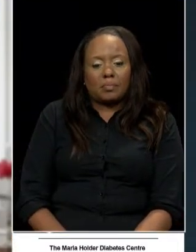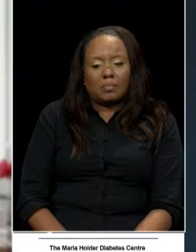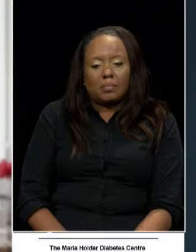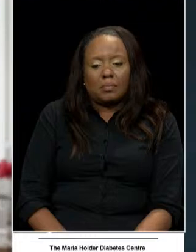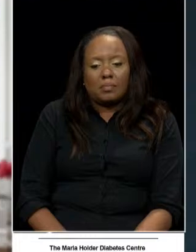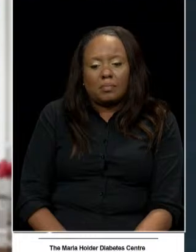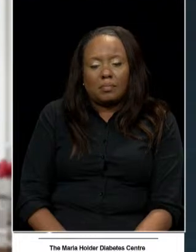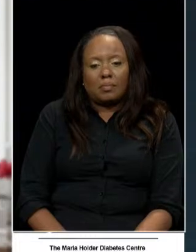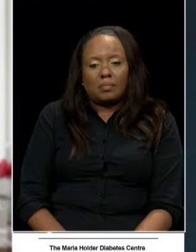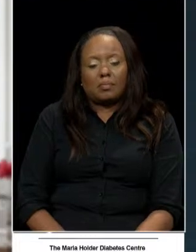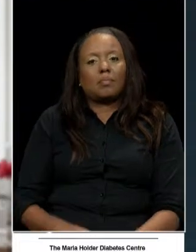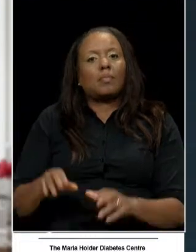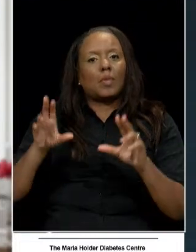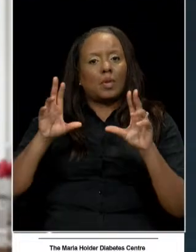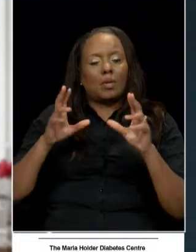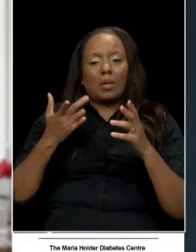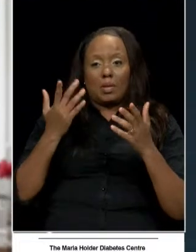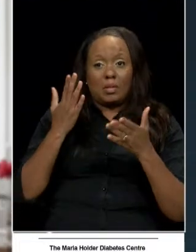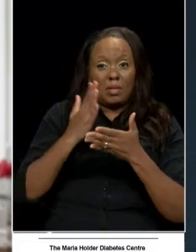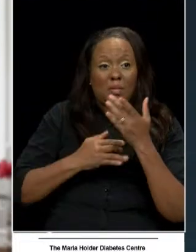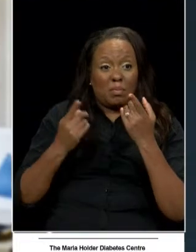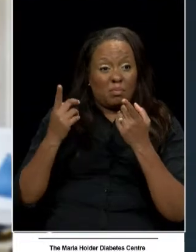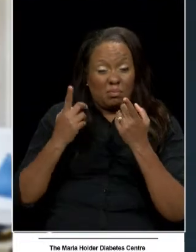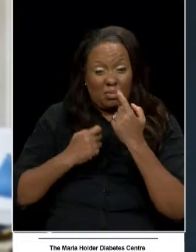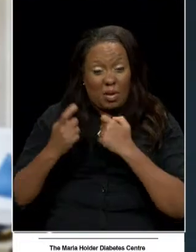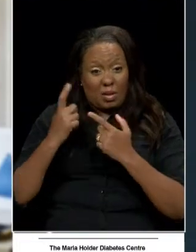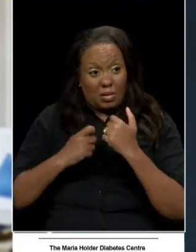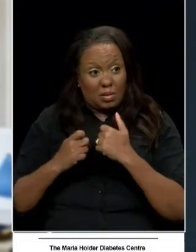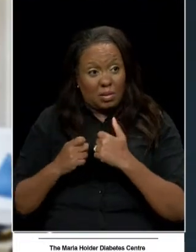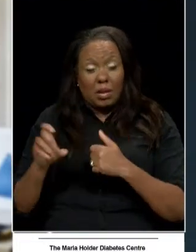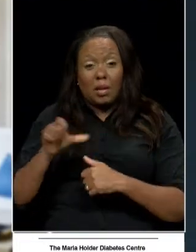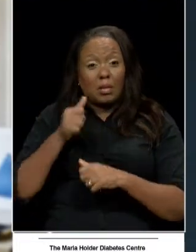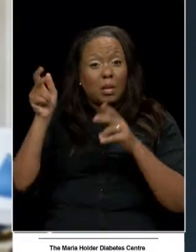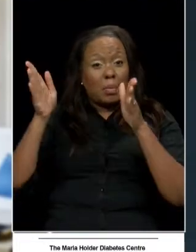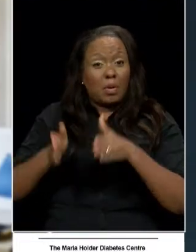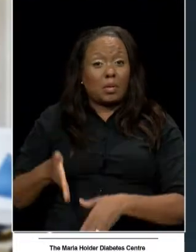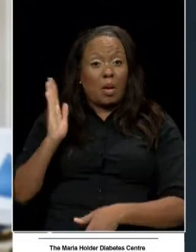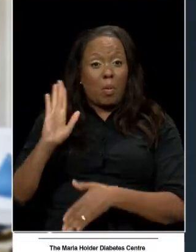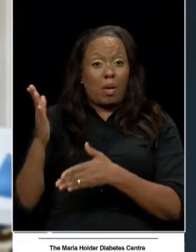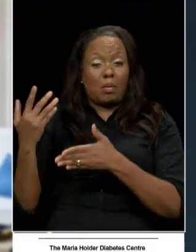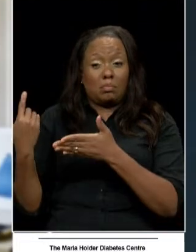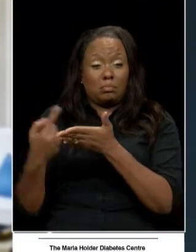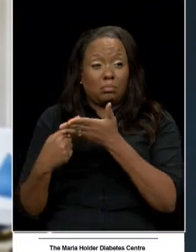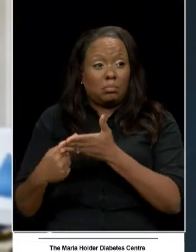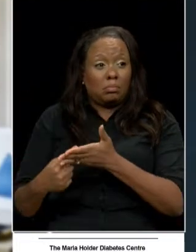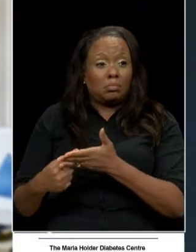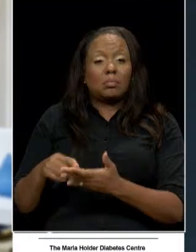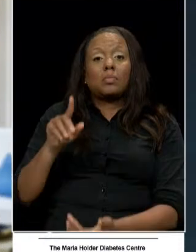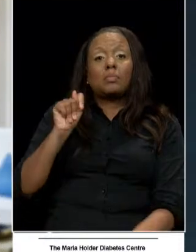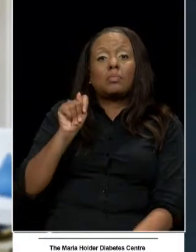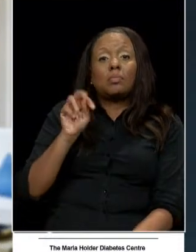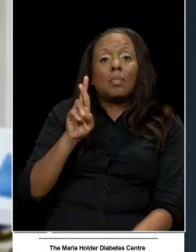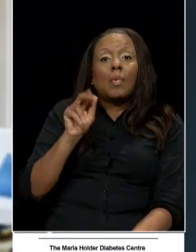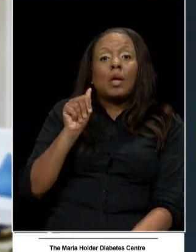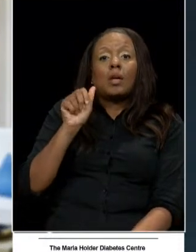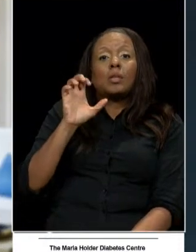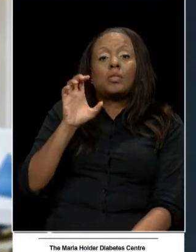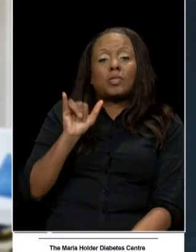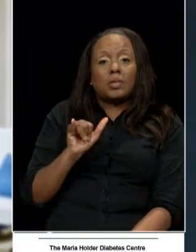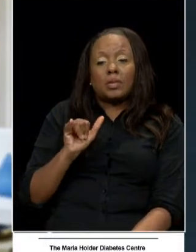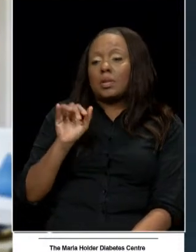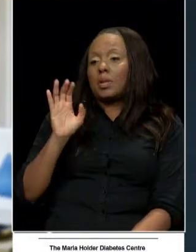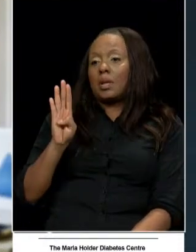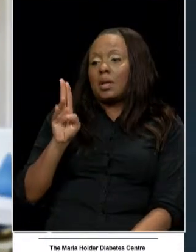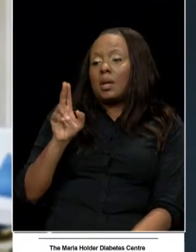questions, and we still have another specialist to hear from. Yes, we'll hear from Tracy Bushell, who is